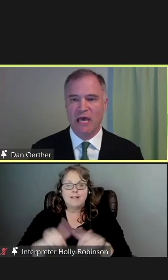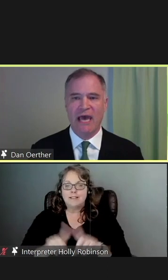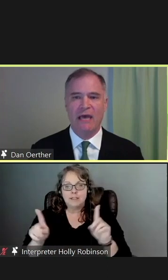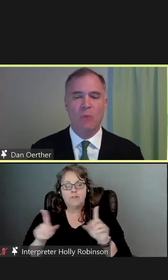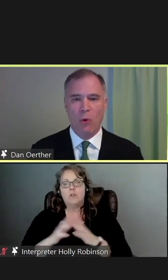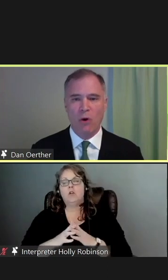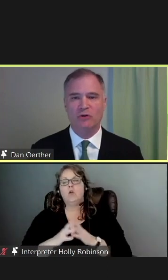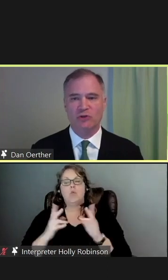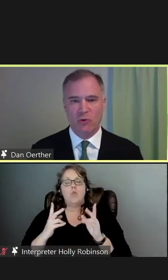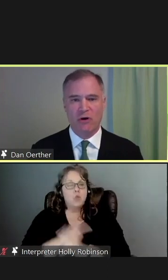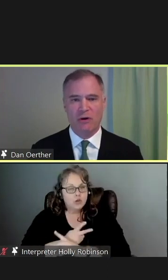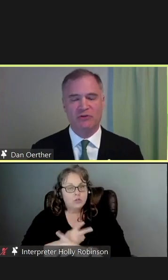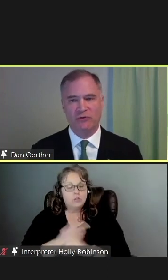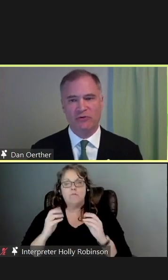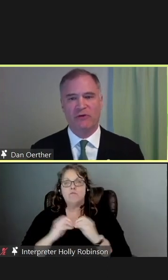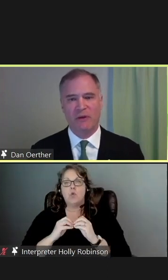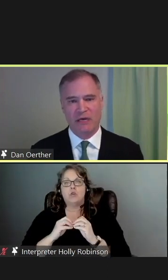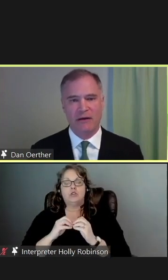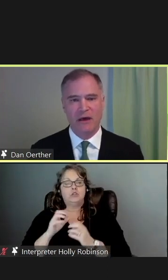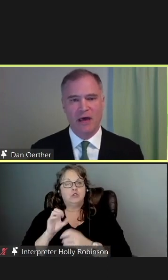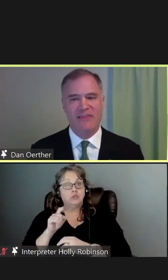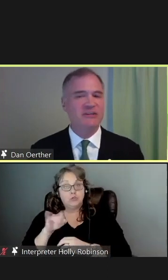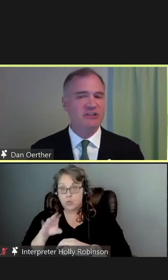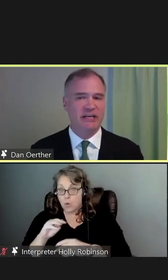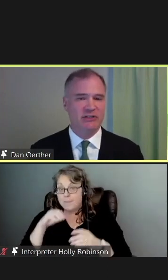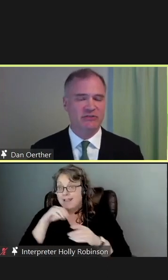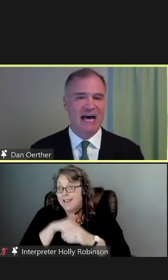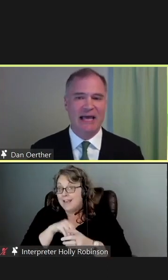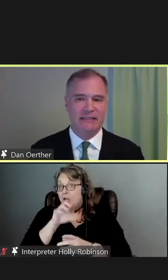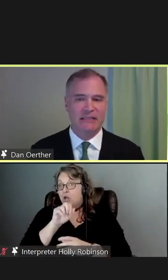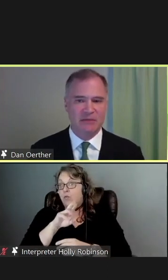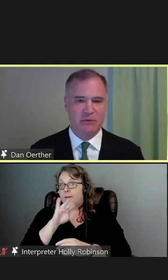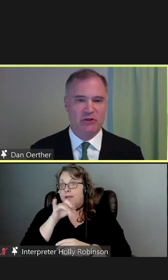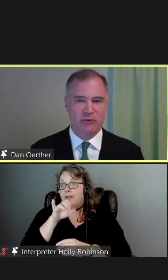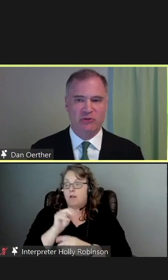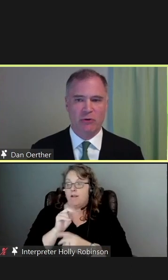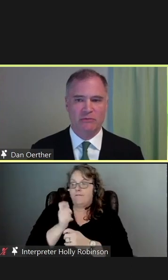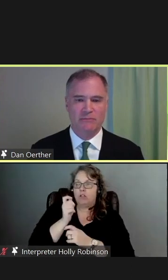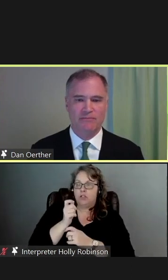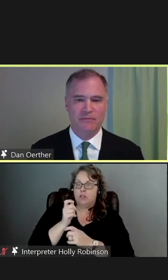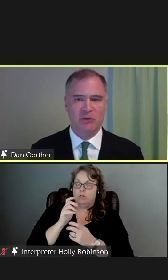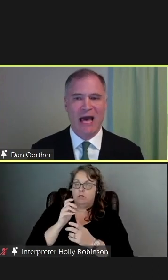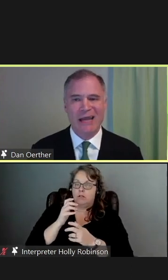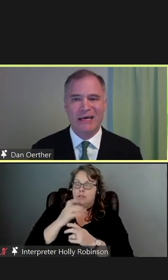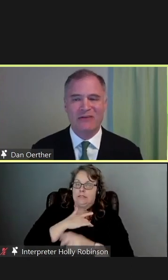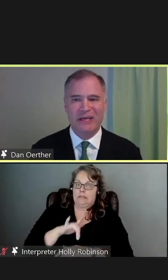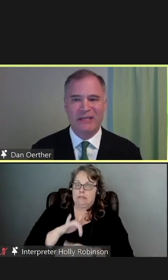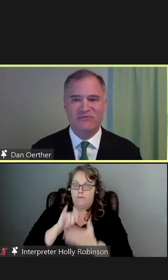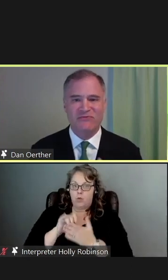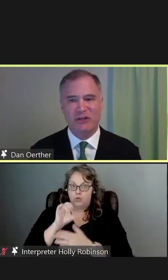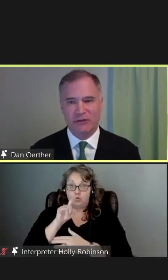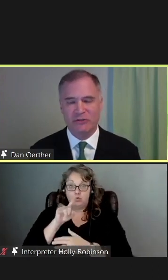worse and more storms through the Caribbean, and the fishing industry is highly susceptible to those storms. So how do you